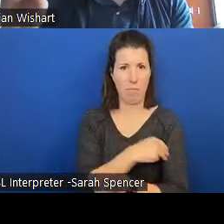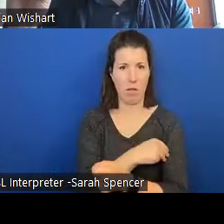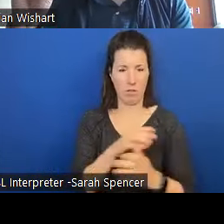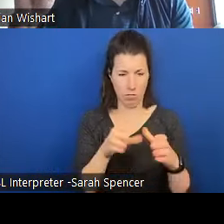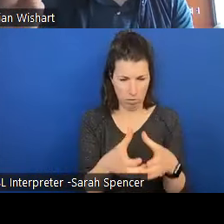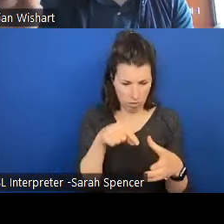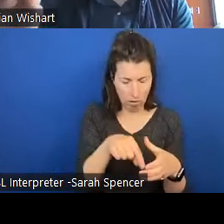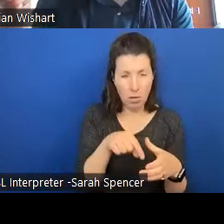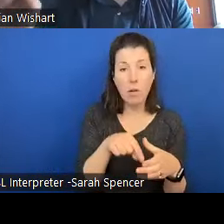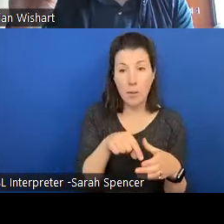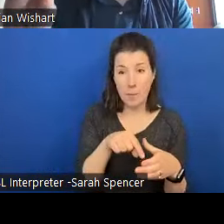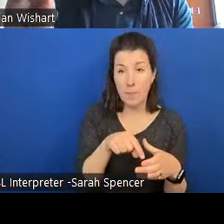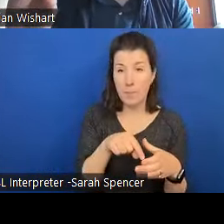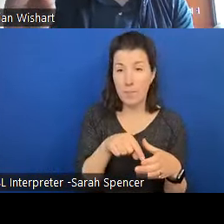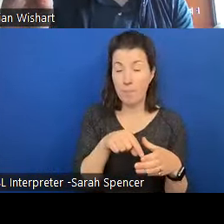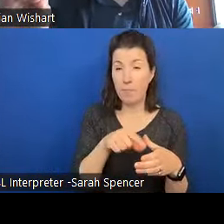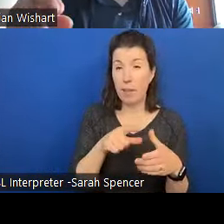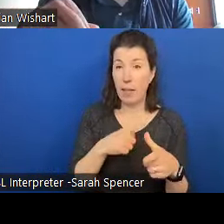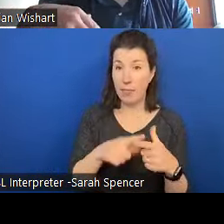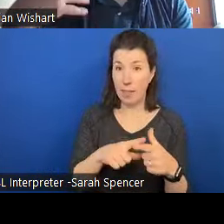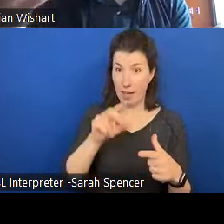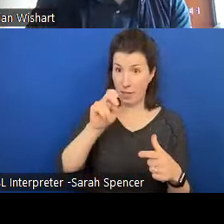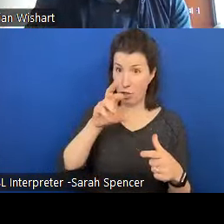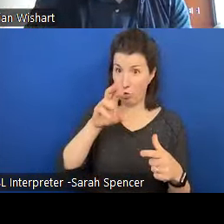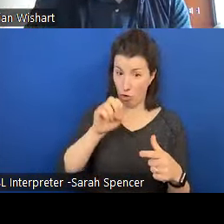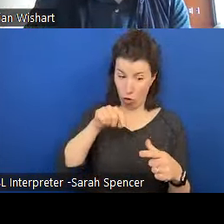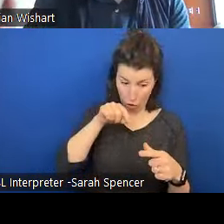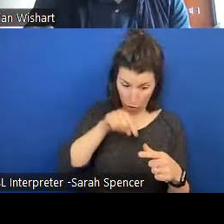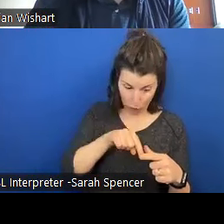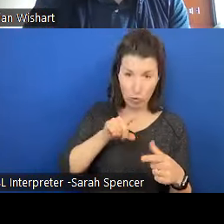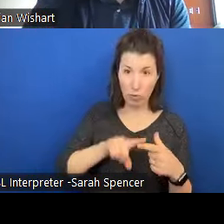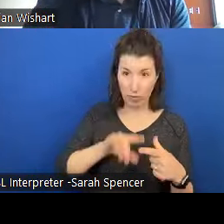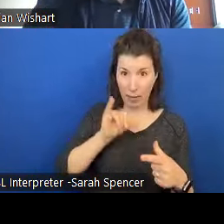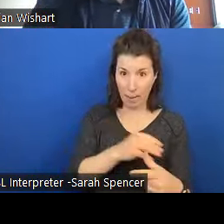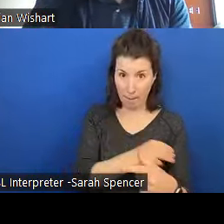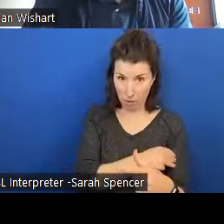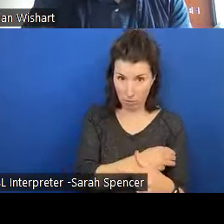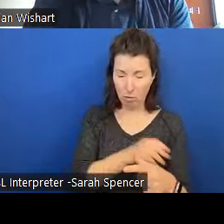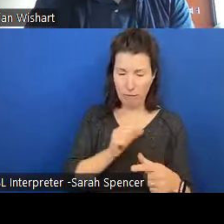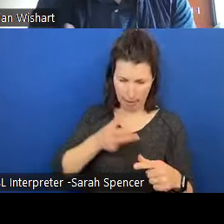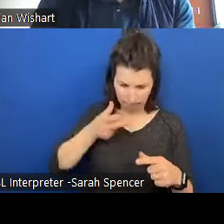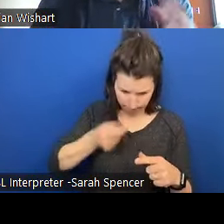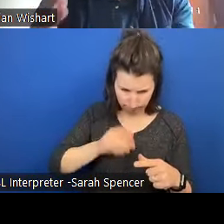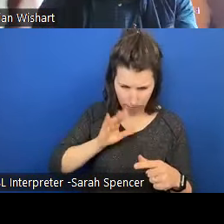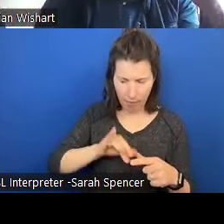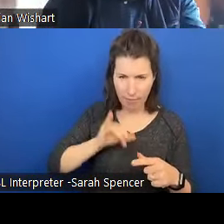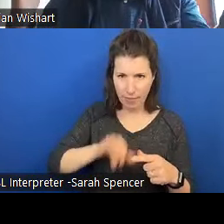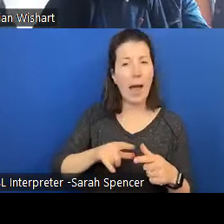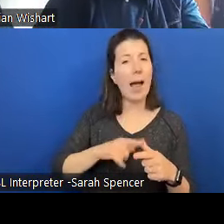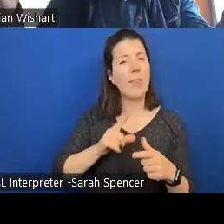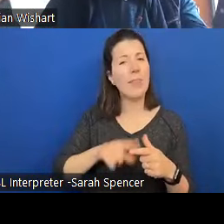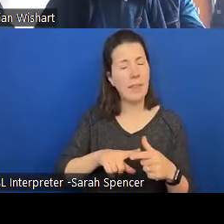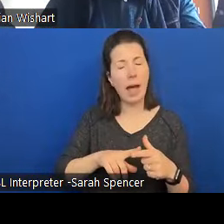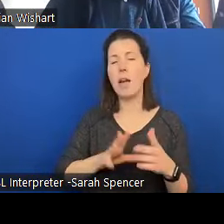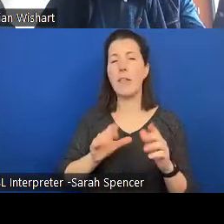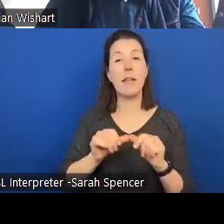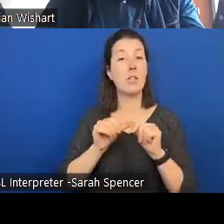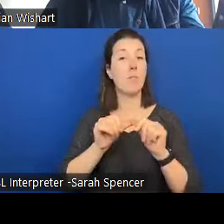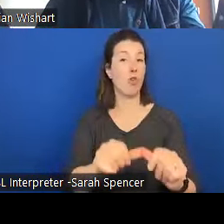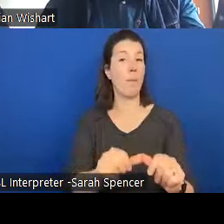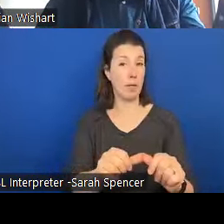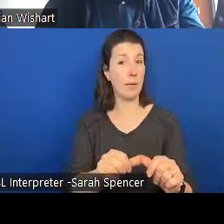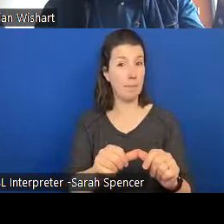just get the nerve directly to that muscle, and it's a permanent procedure. Often used on sort of either end of